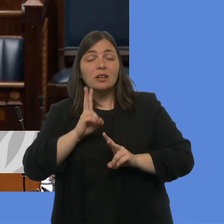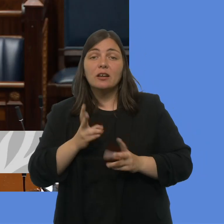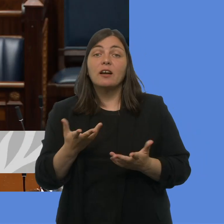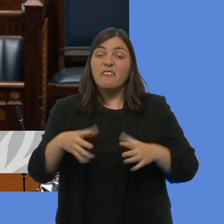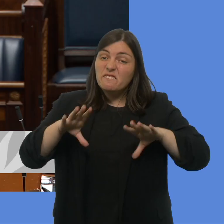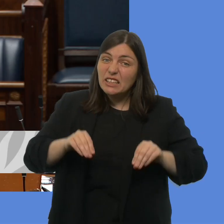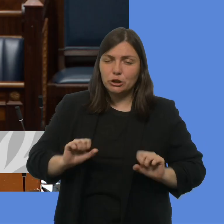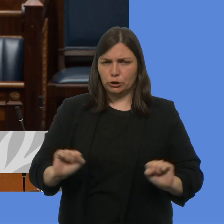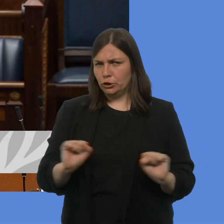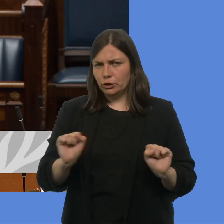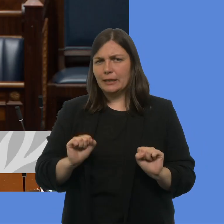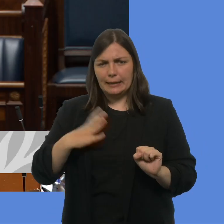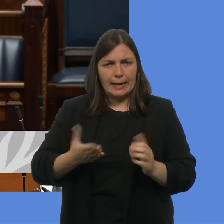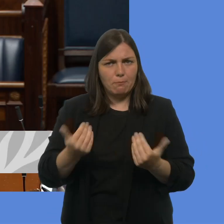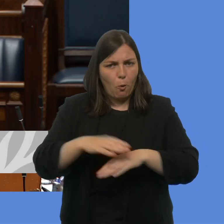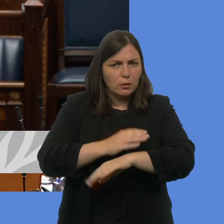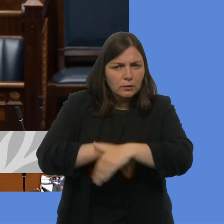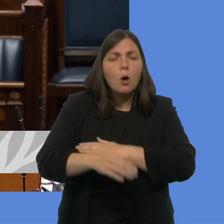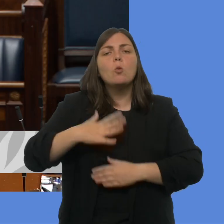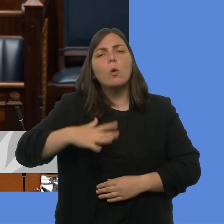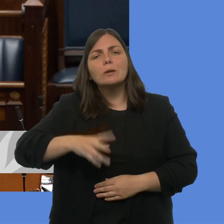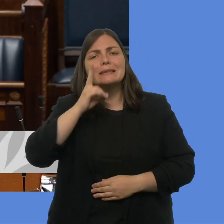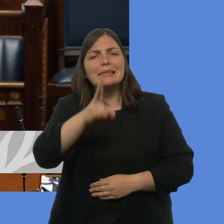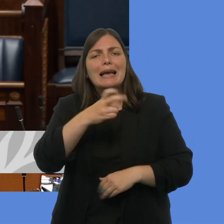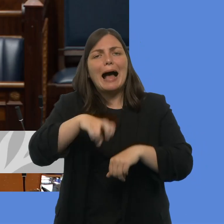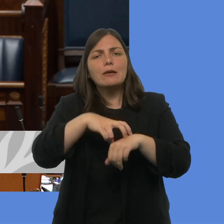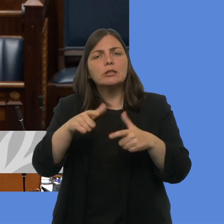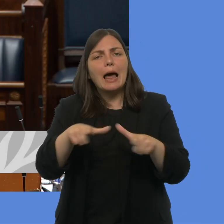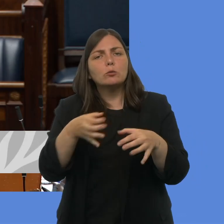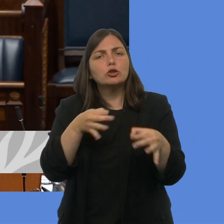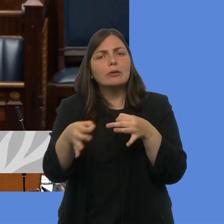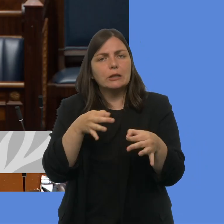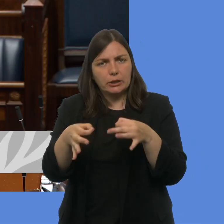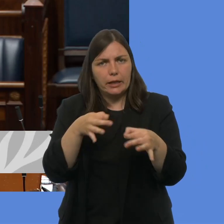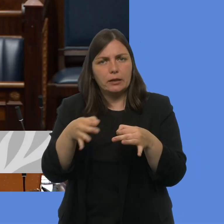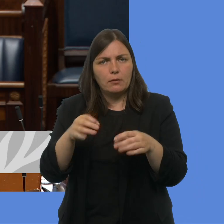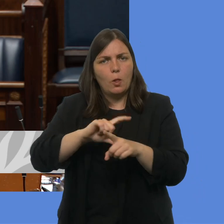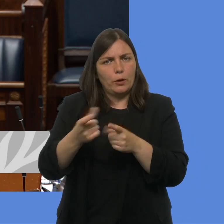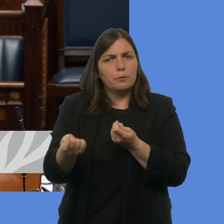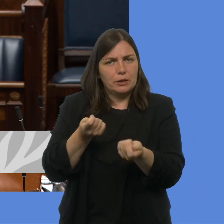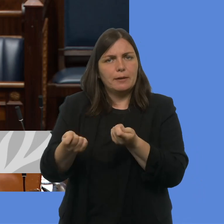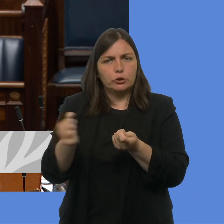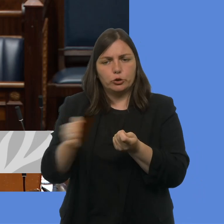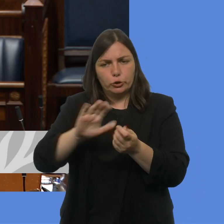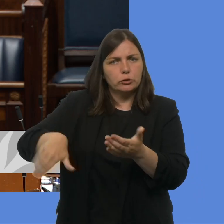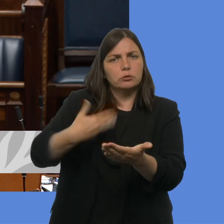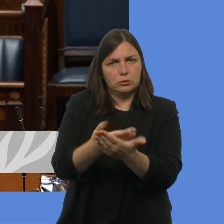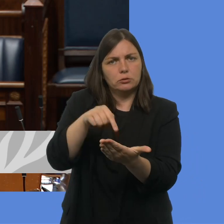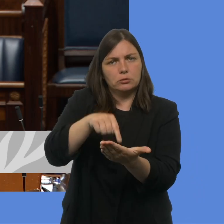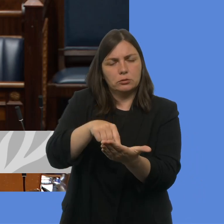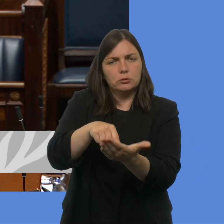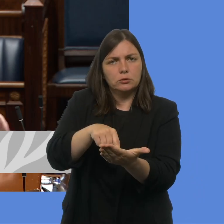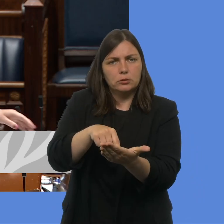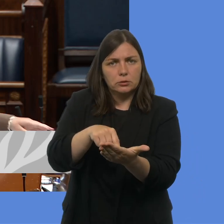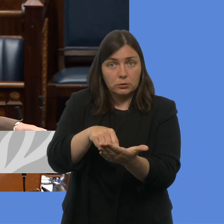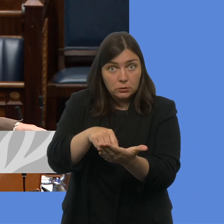keep working at it. We need to see an Irish language strategy brought forward by the Communities Minister, and that's going to require political will, and it's going